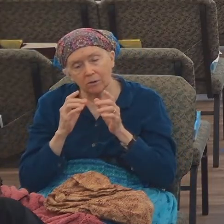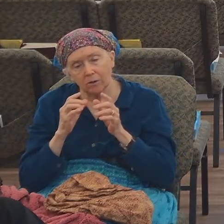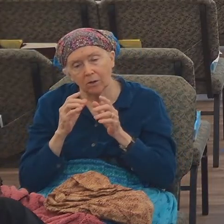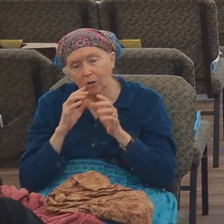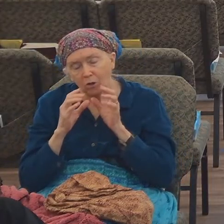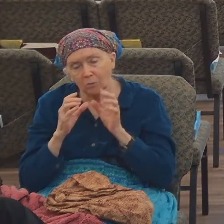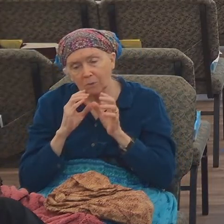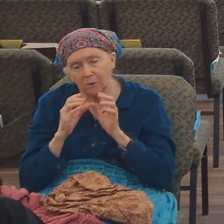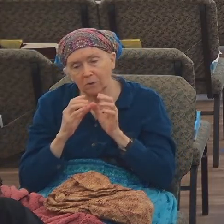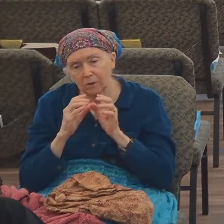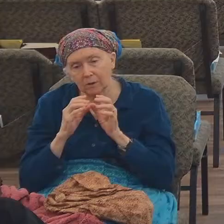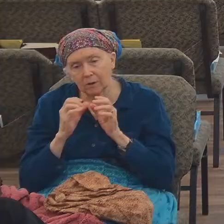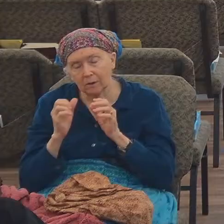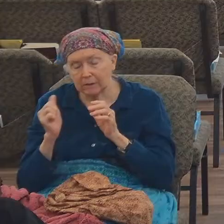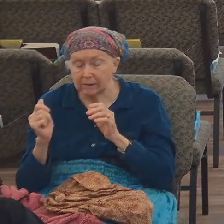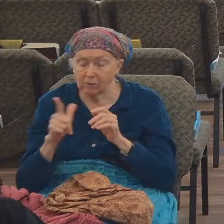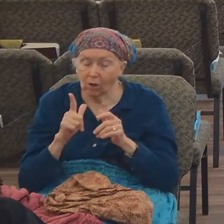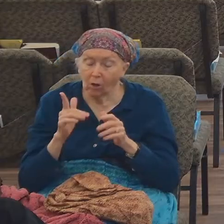it all comes back to relational.